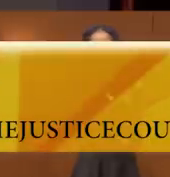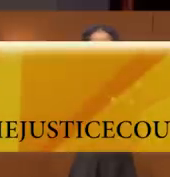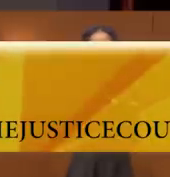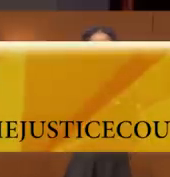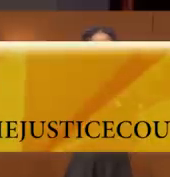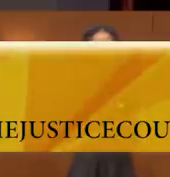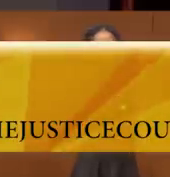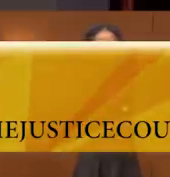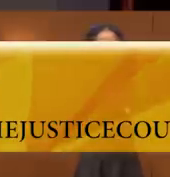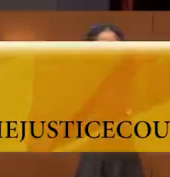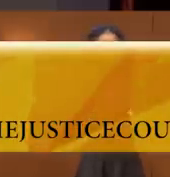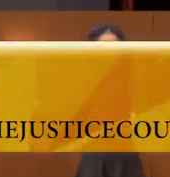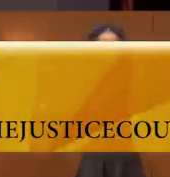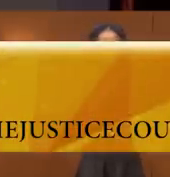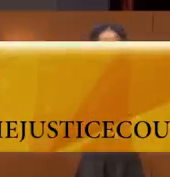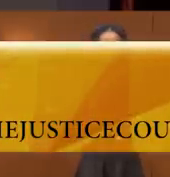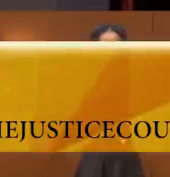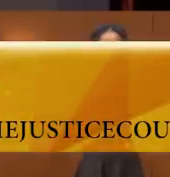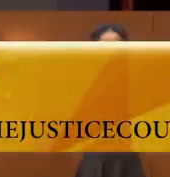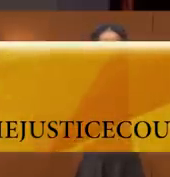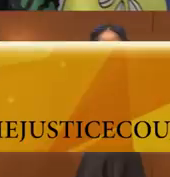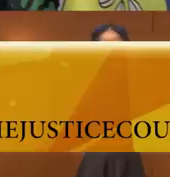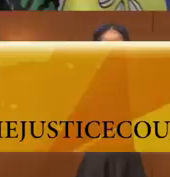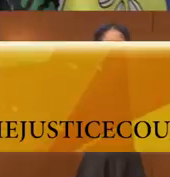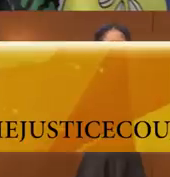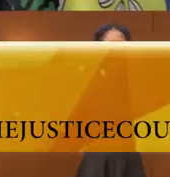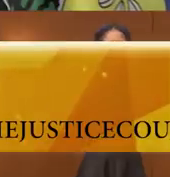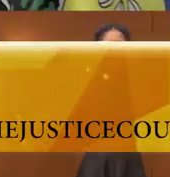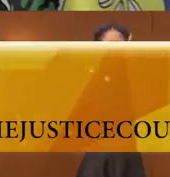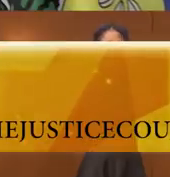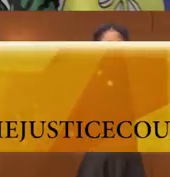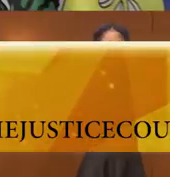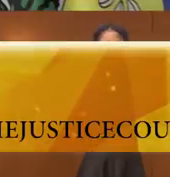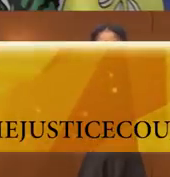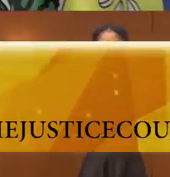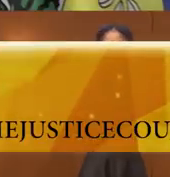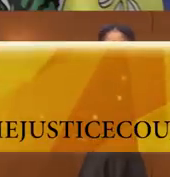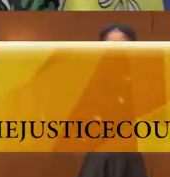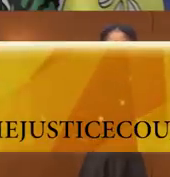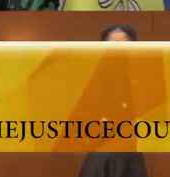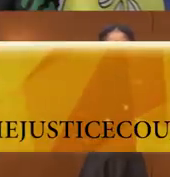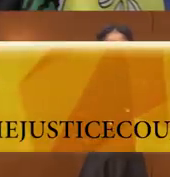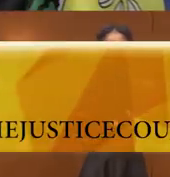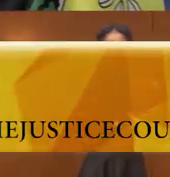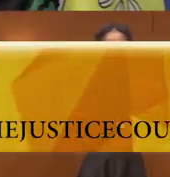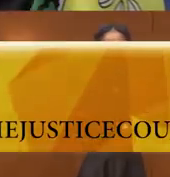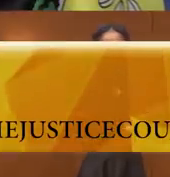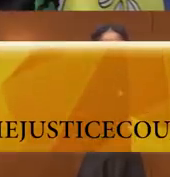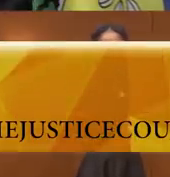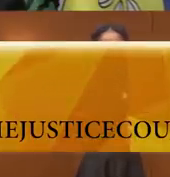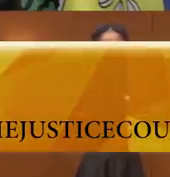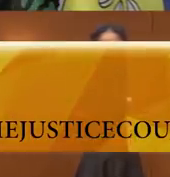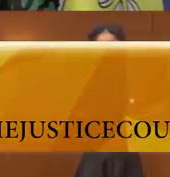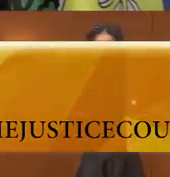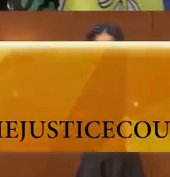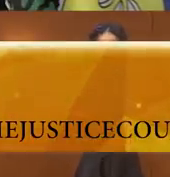You want a situation where that place will be sealed up and the sheriff will come there and throw your stuff out of the house and probably even take all your stuff to